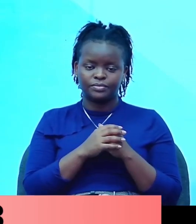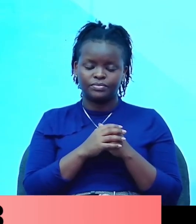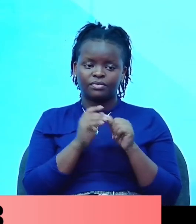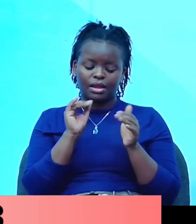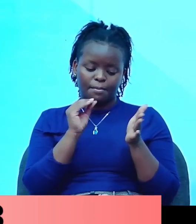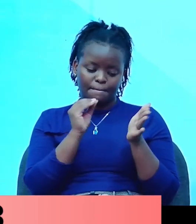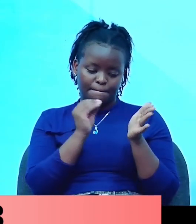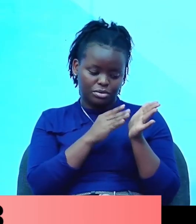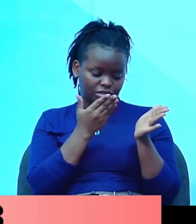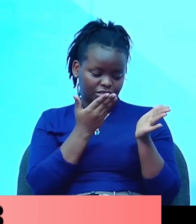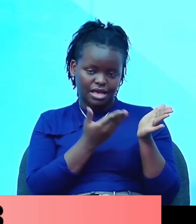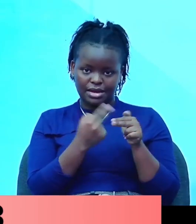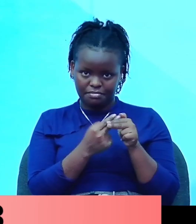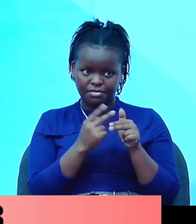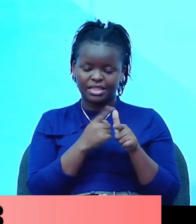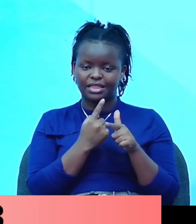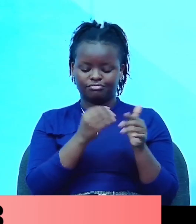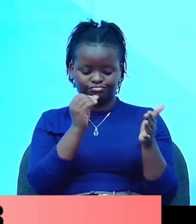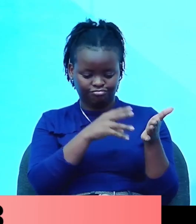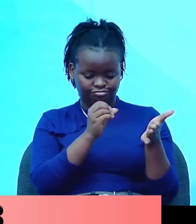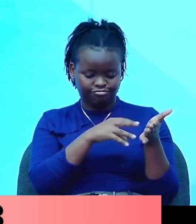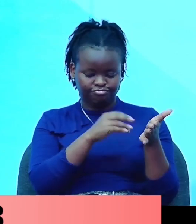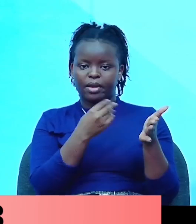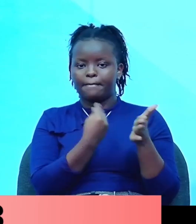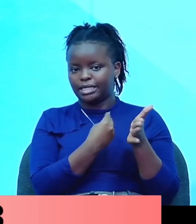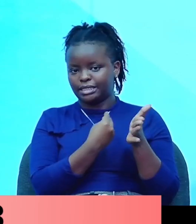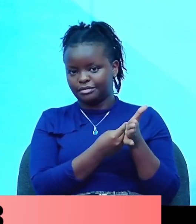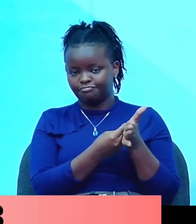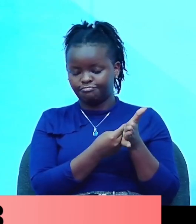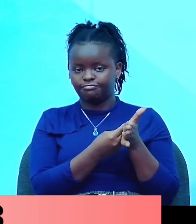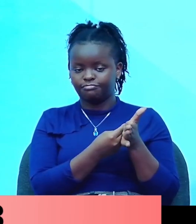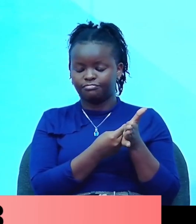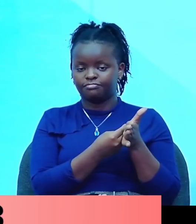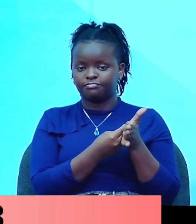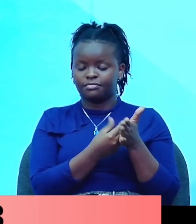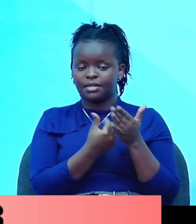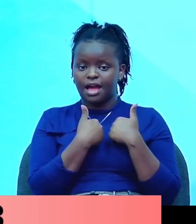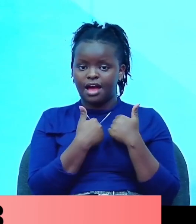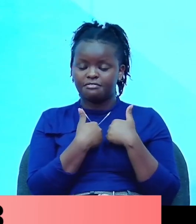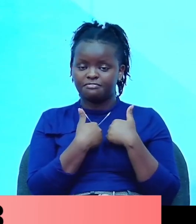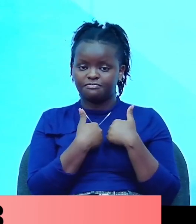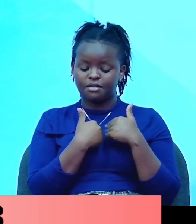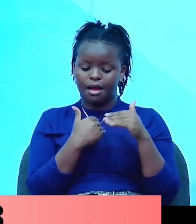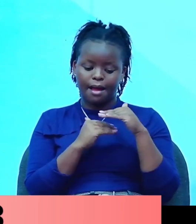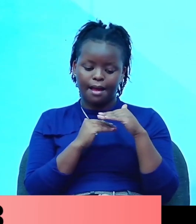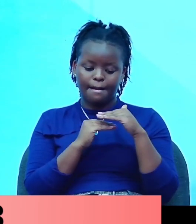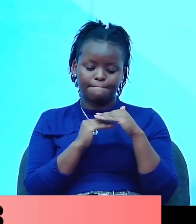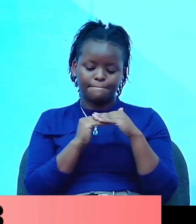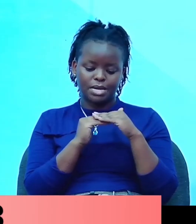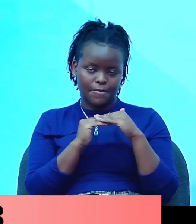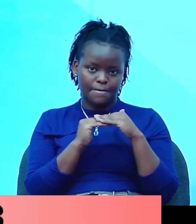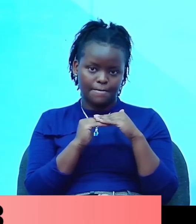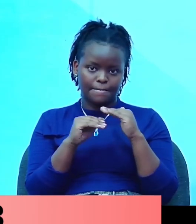in. And then you start putting in some money. So there's a minimum amount that would be required. I believe